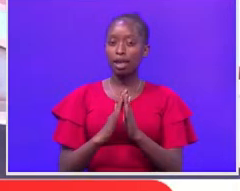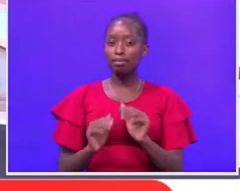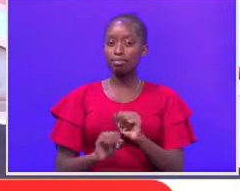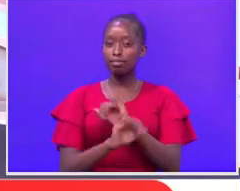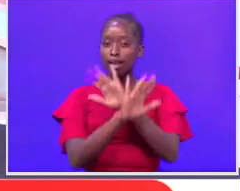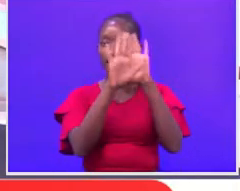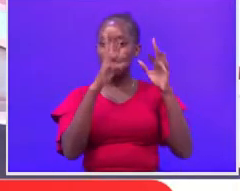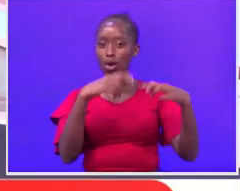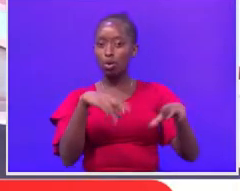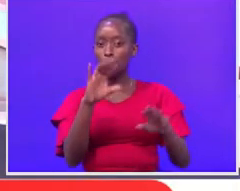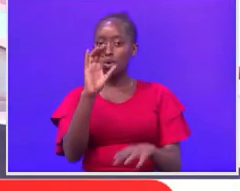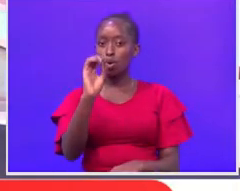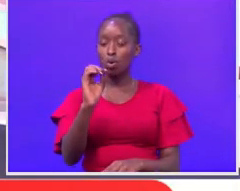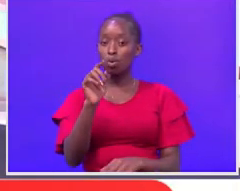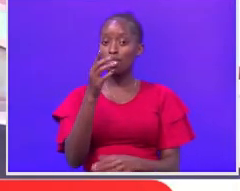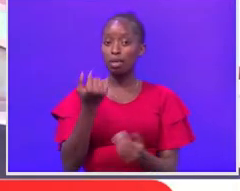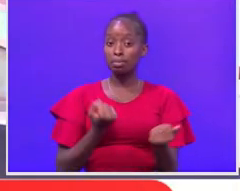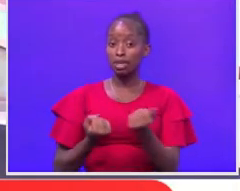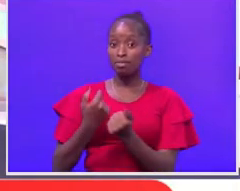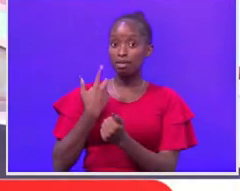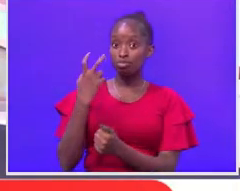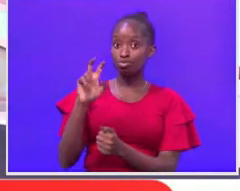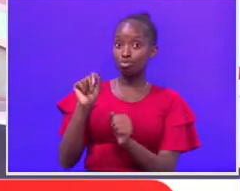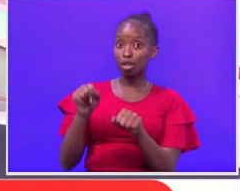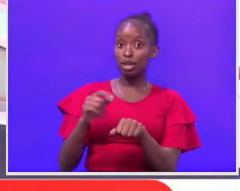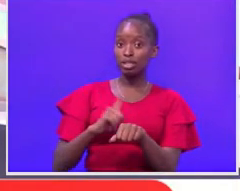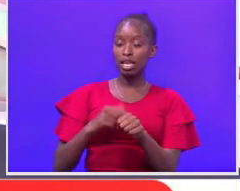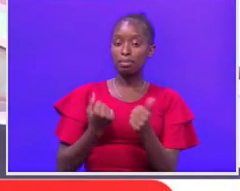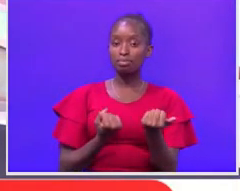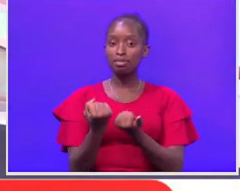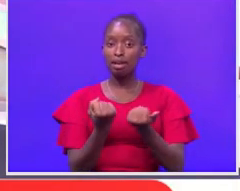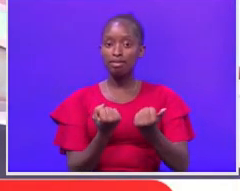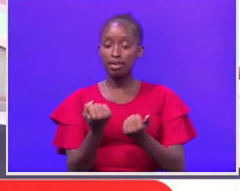Taita Taveta police and emergency responders are on the scene